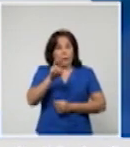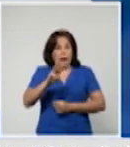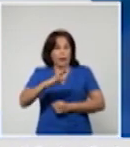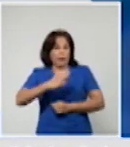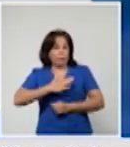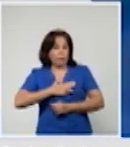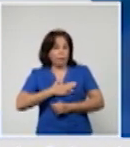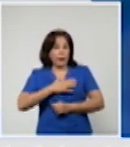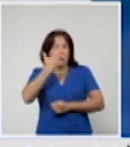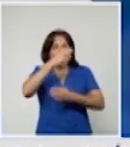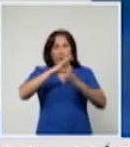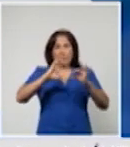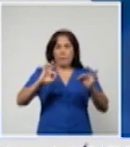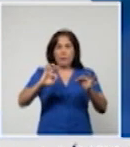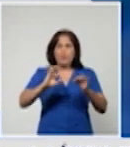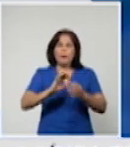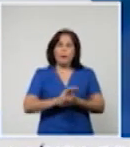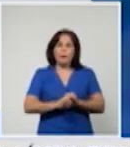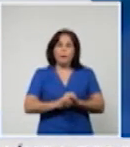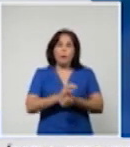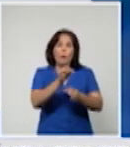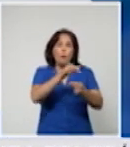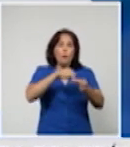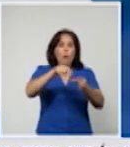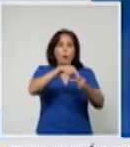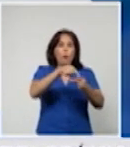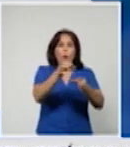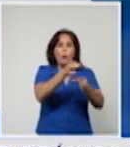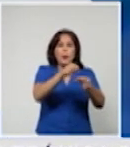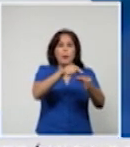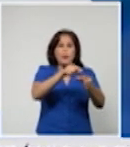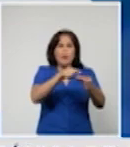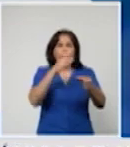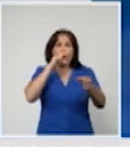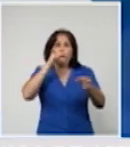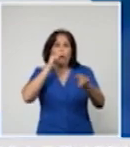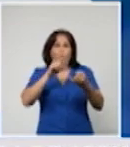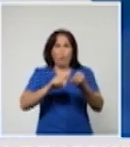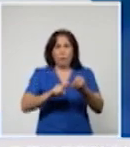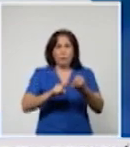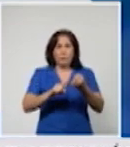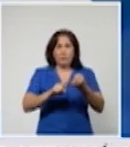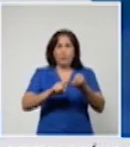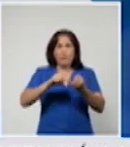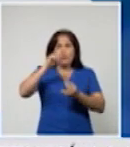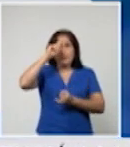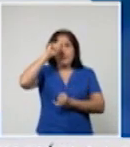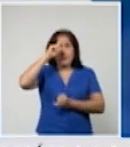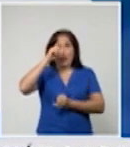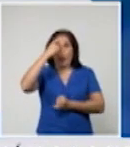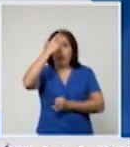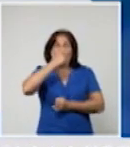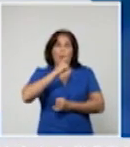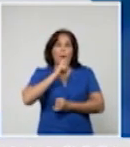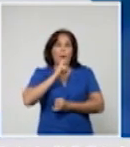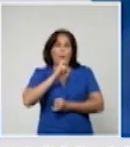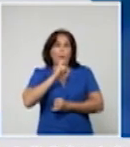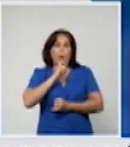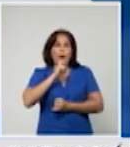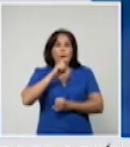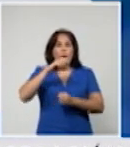La Lisa, Marianao, Habana del Este, Plaza, and Boyeros. 13 are